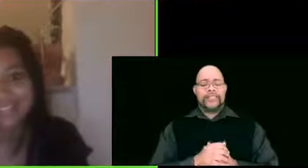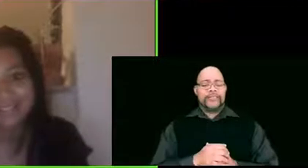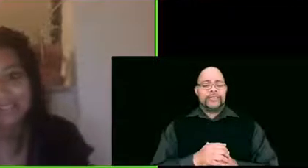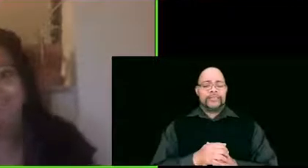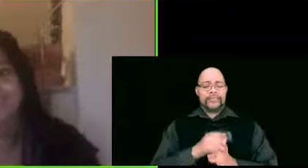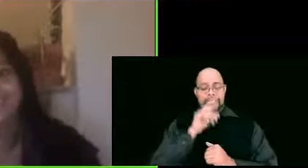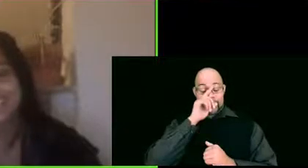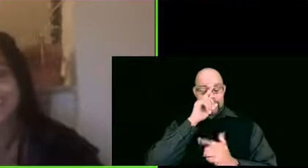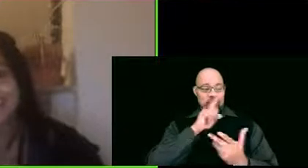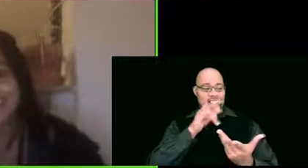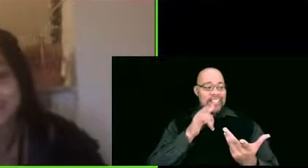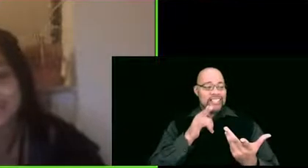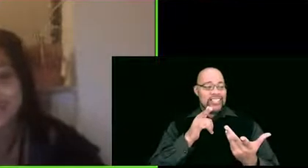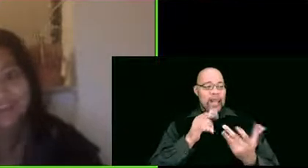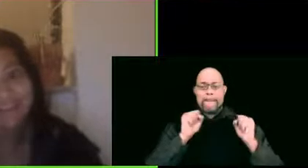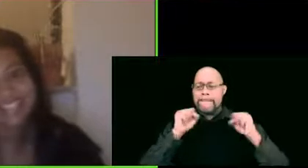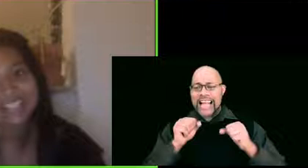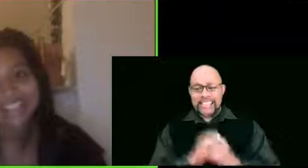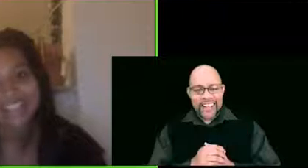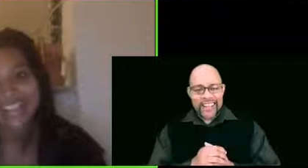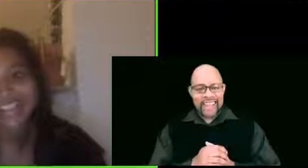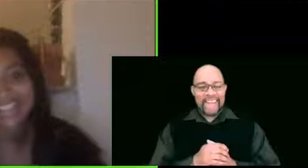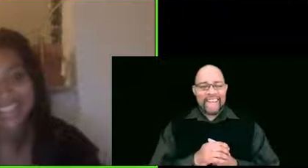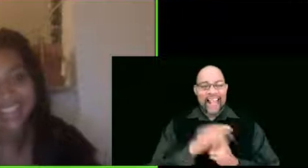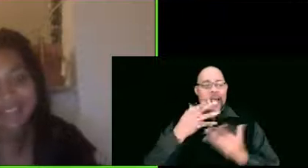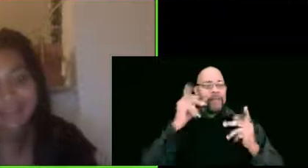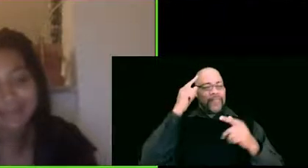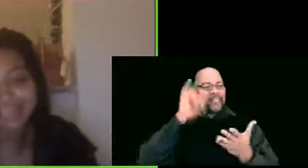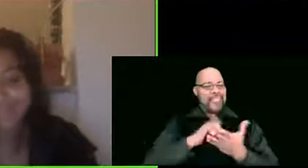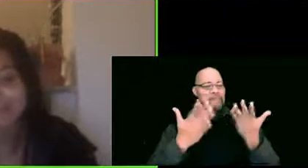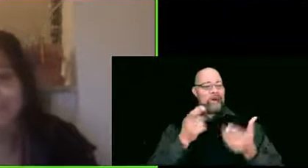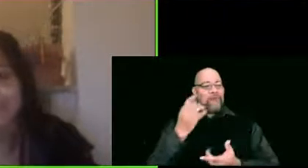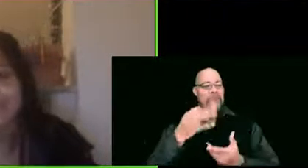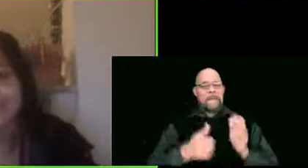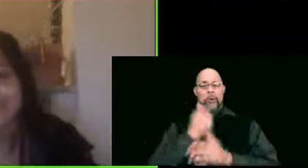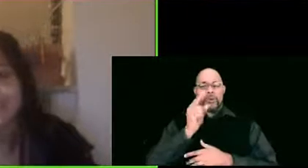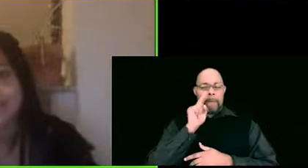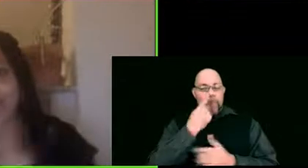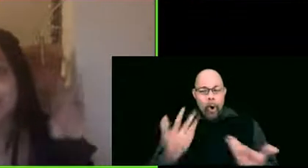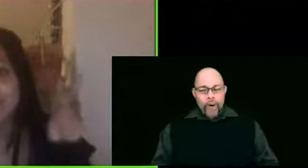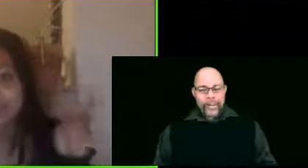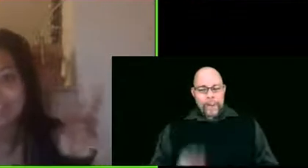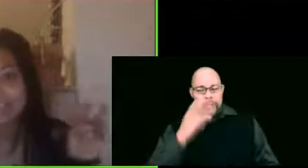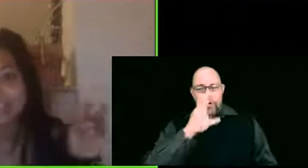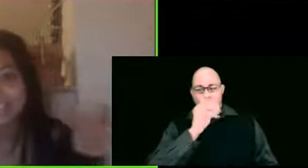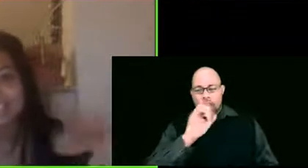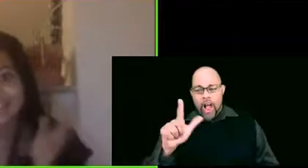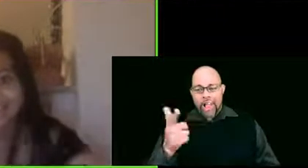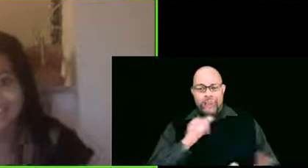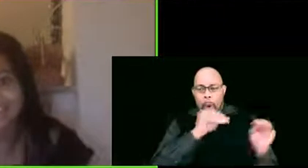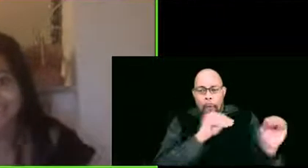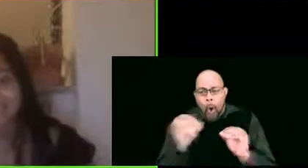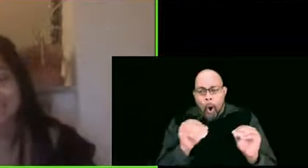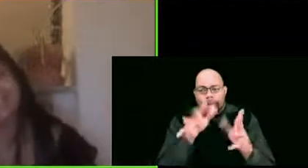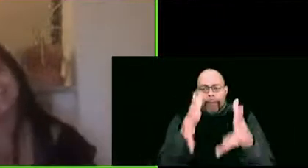corals are they're just so magical, and a lot of people think they're probably one of the most boring because they're